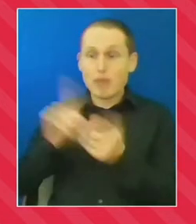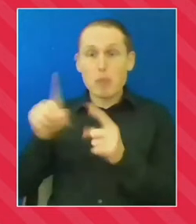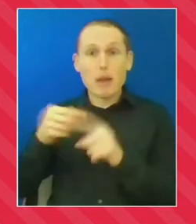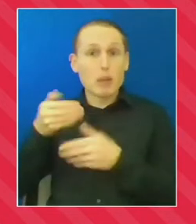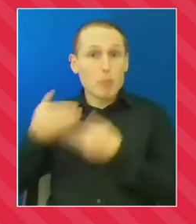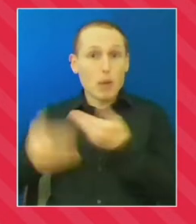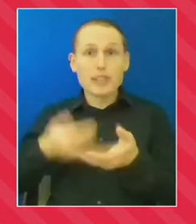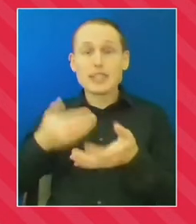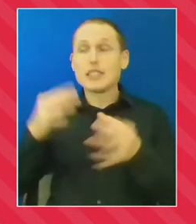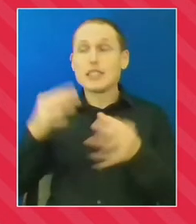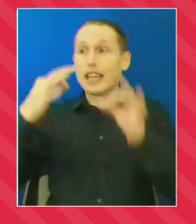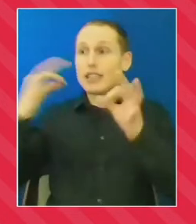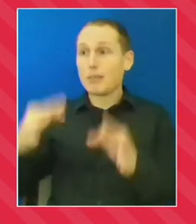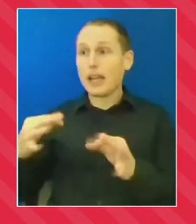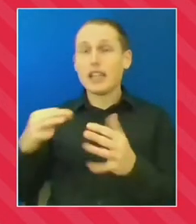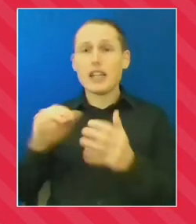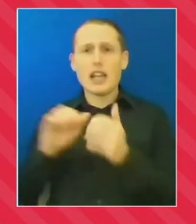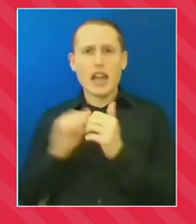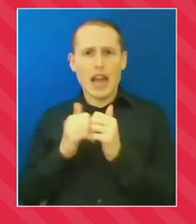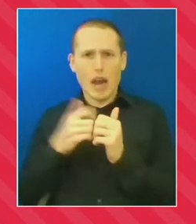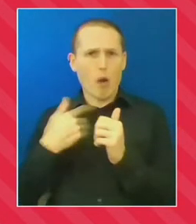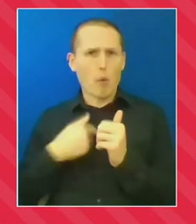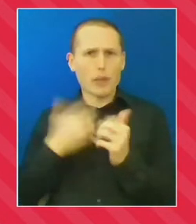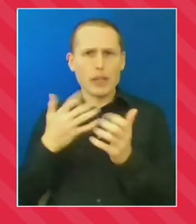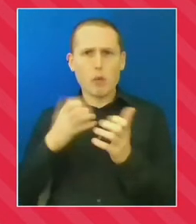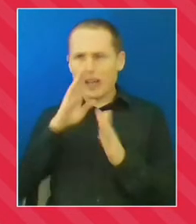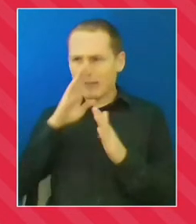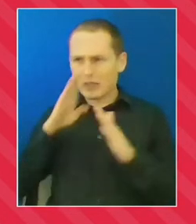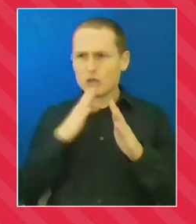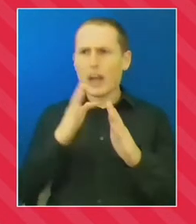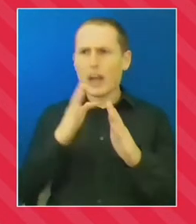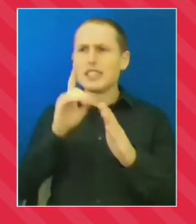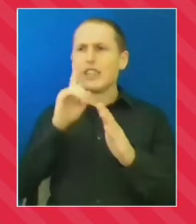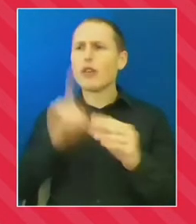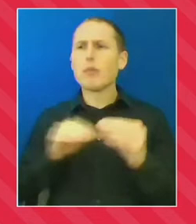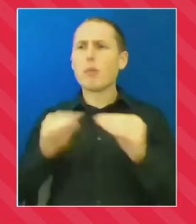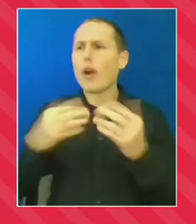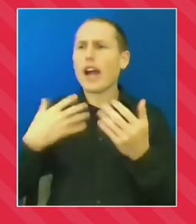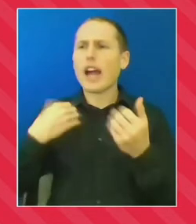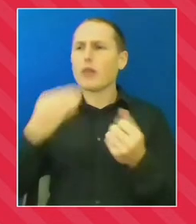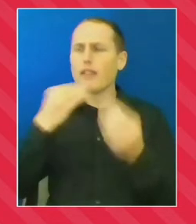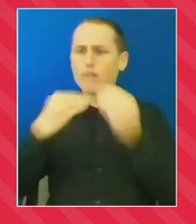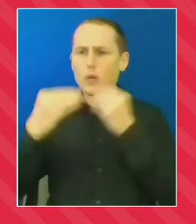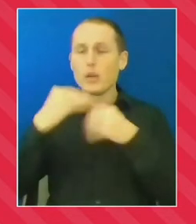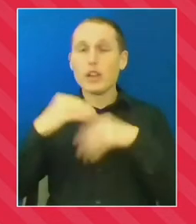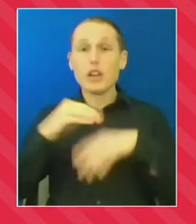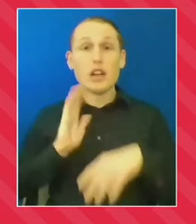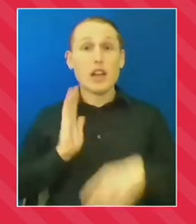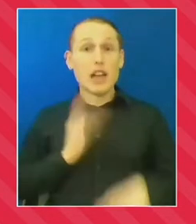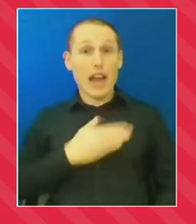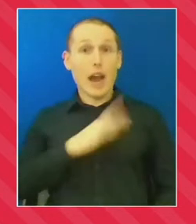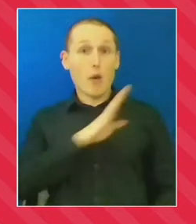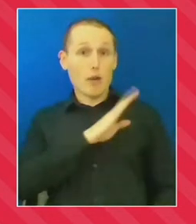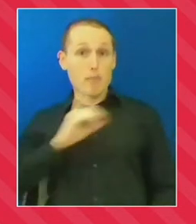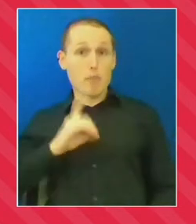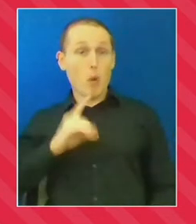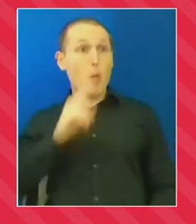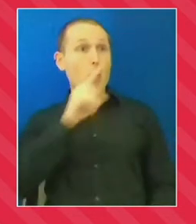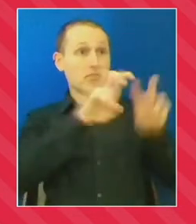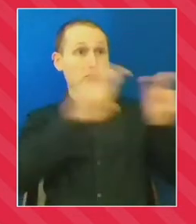about how we want to strategize towards more healthy food, our board came up with